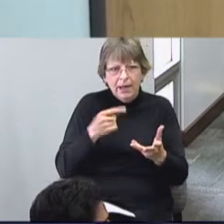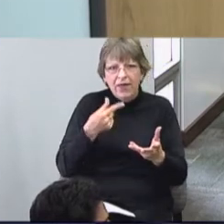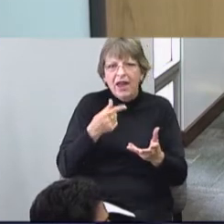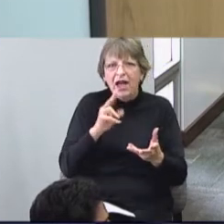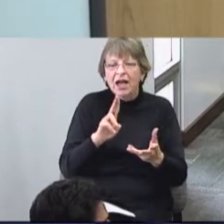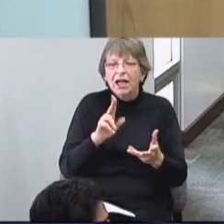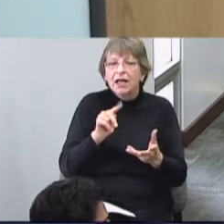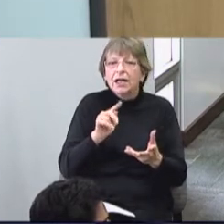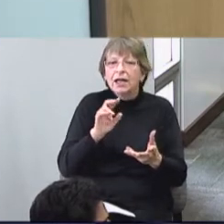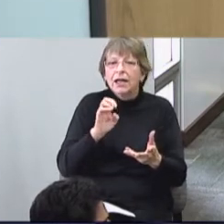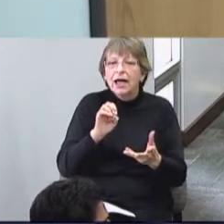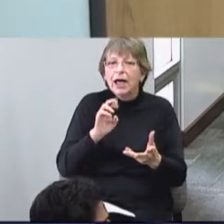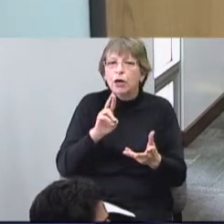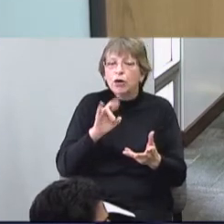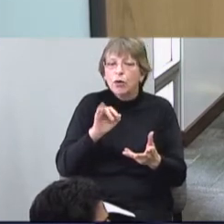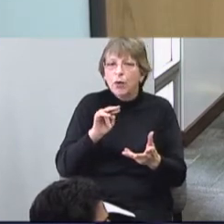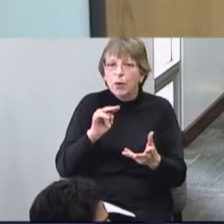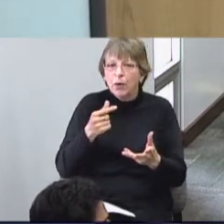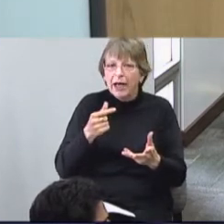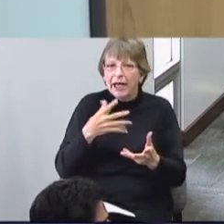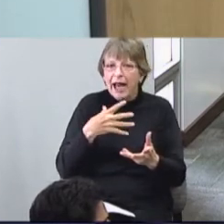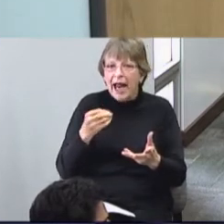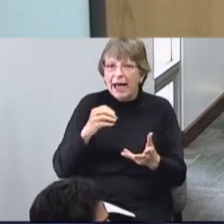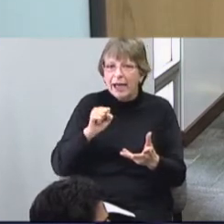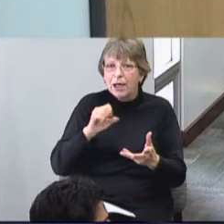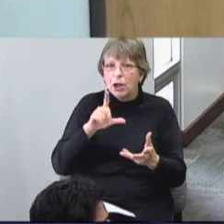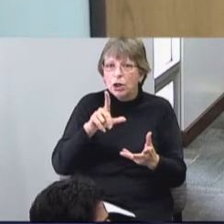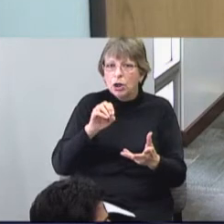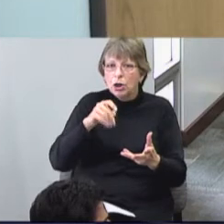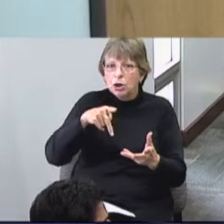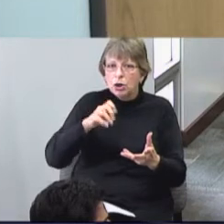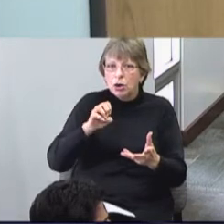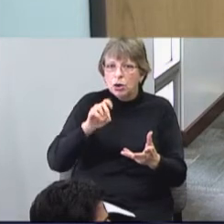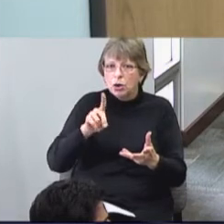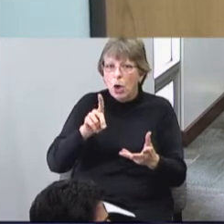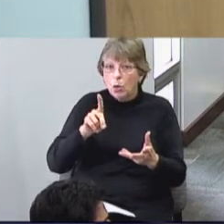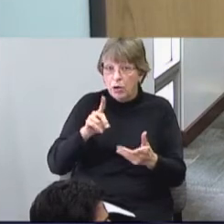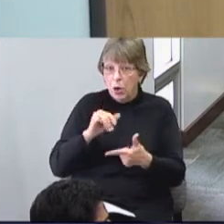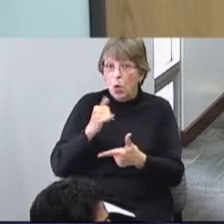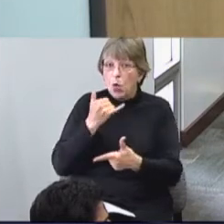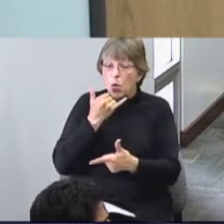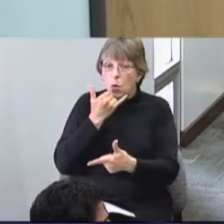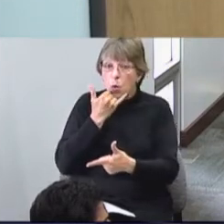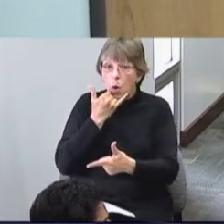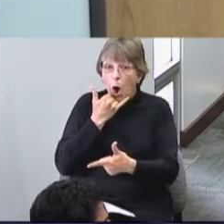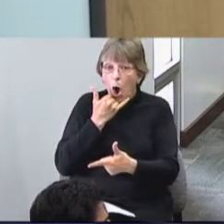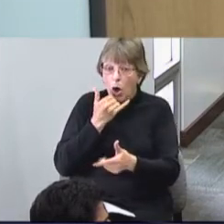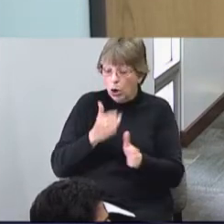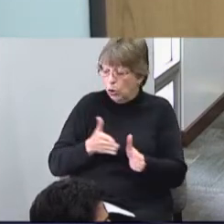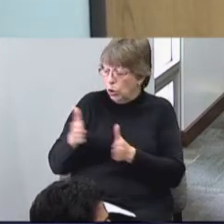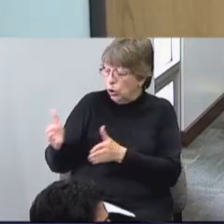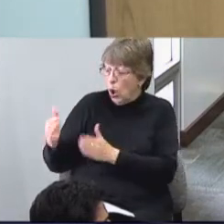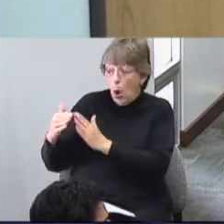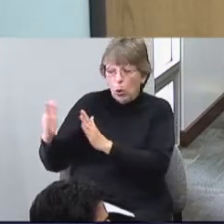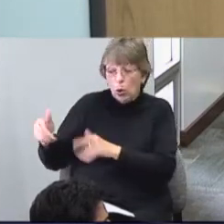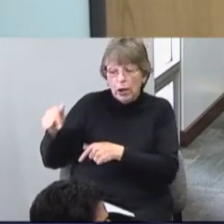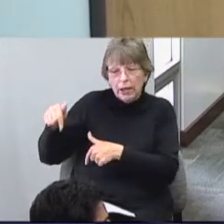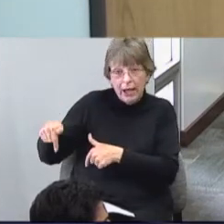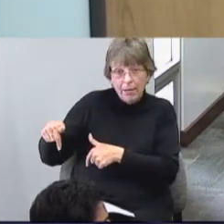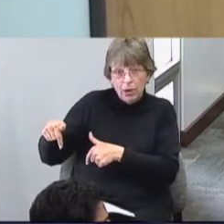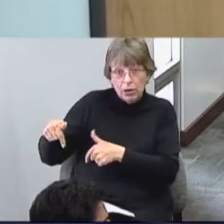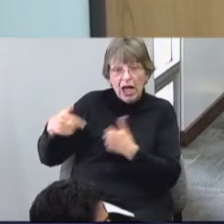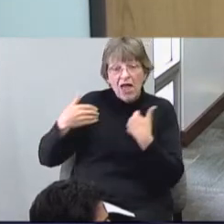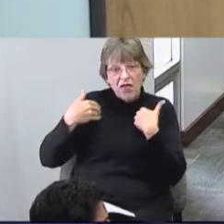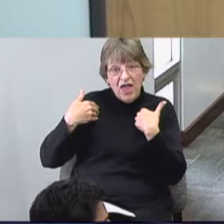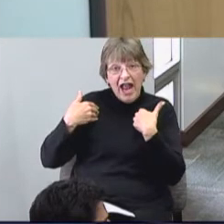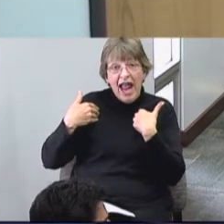guttering, and they sloped it the wrong direction. We had to, I didn't, the neighbors had the department head out, and